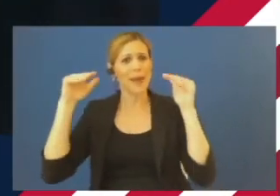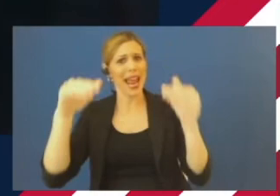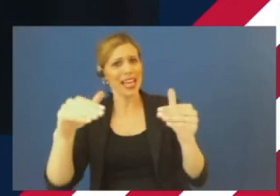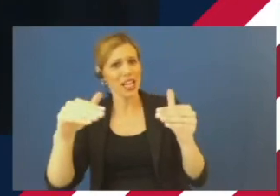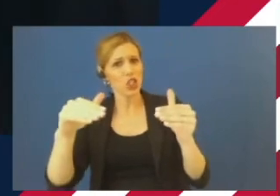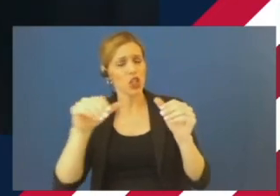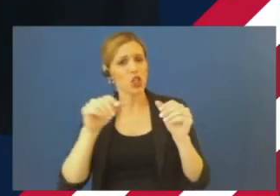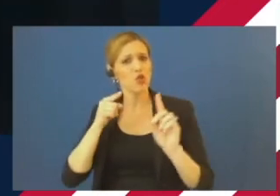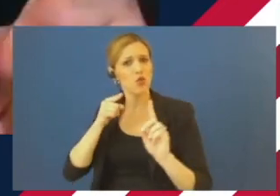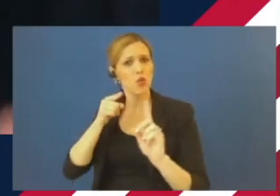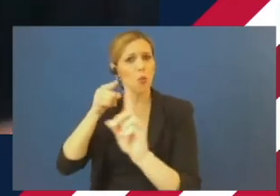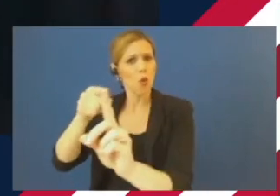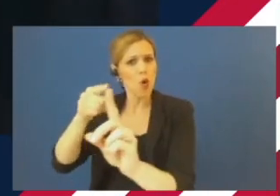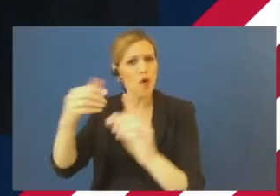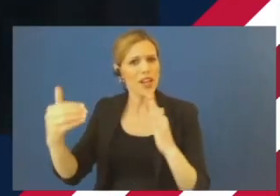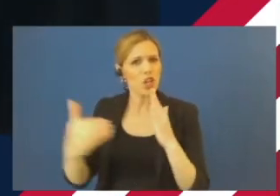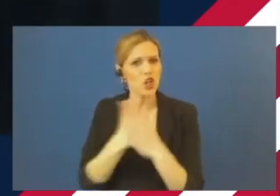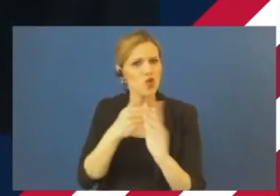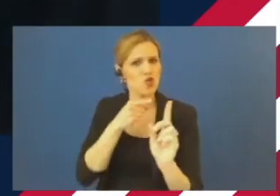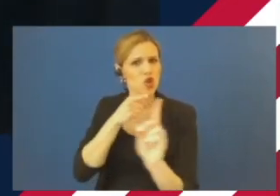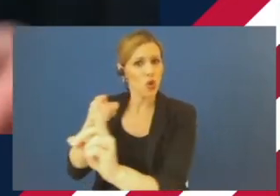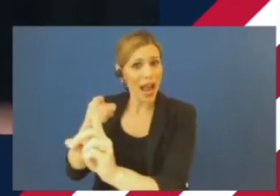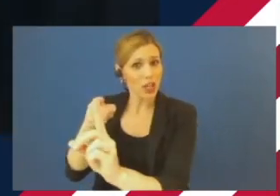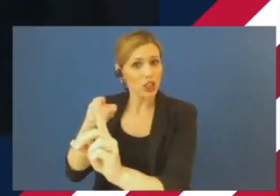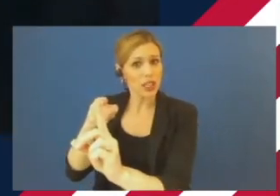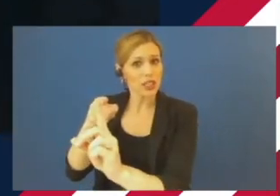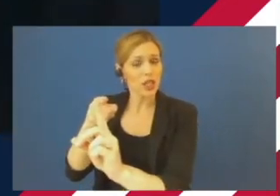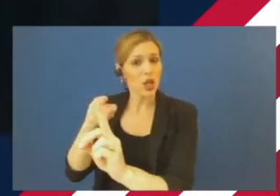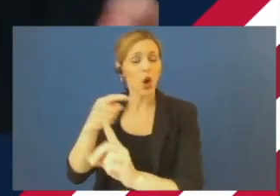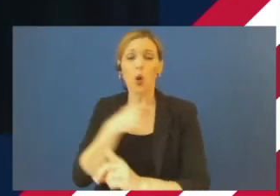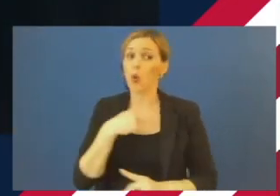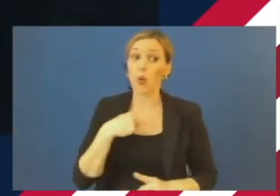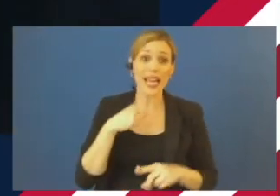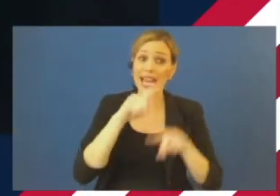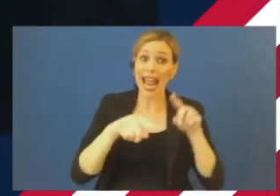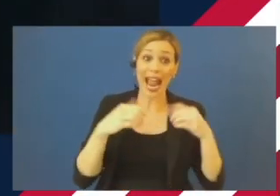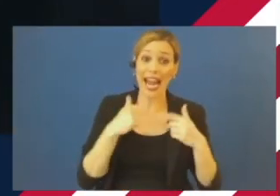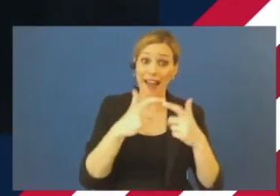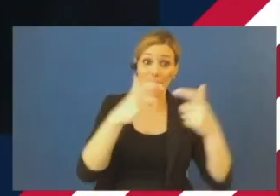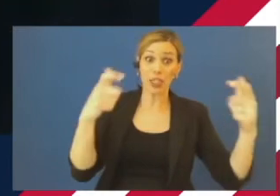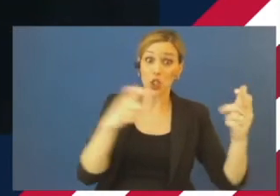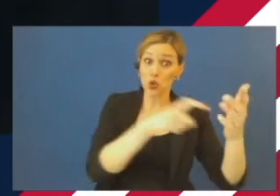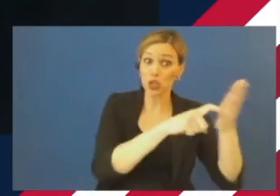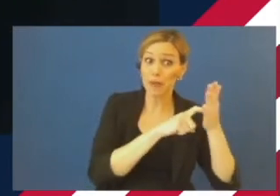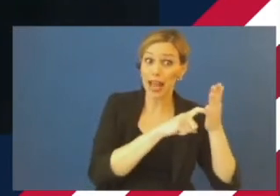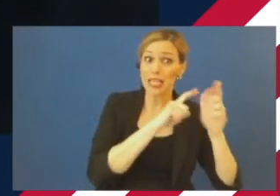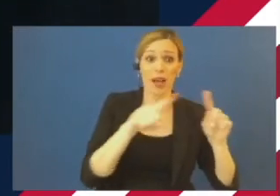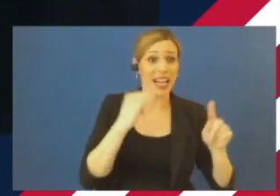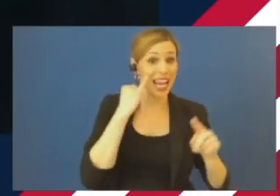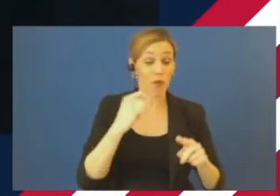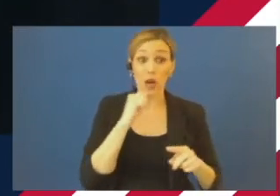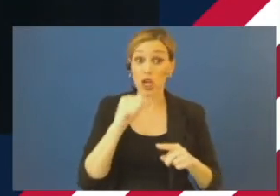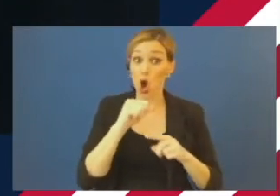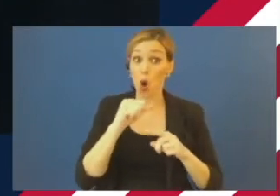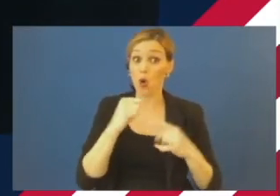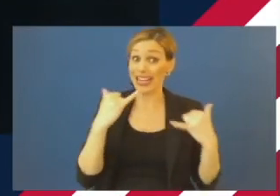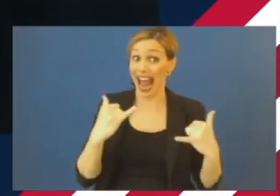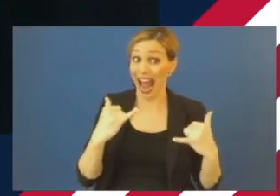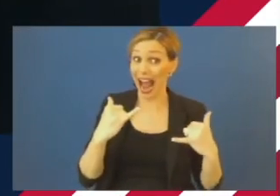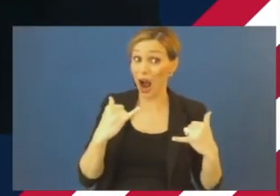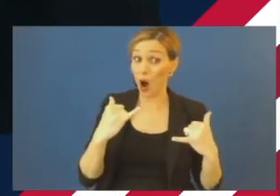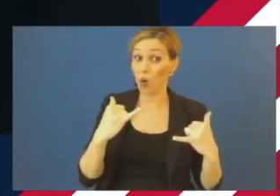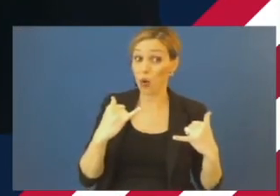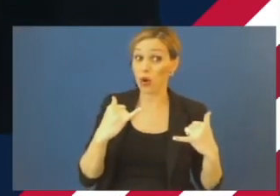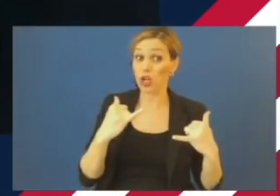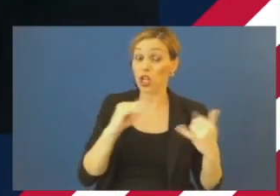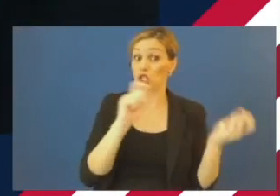not make our asks and our demands too small. And if we don't get it right in this moment, God help us as a nation. If we can't